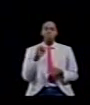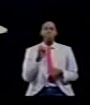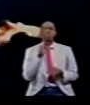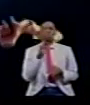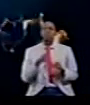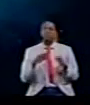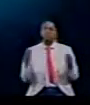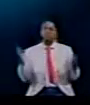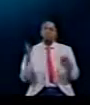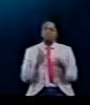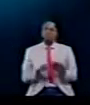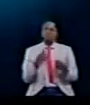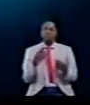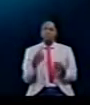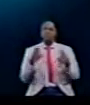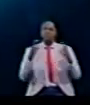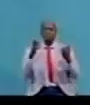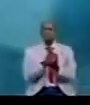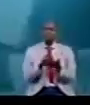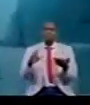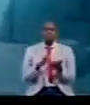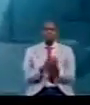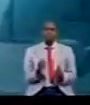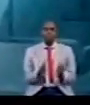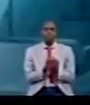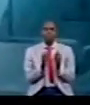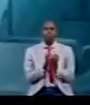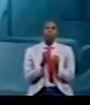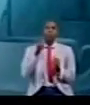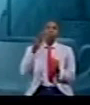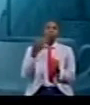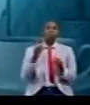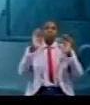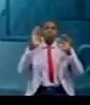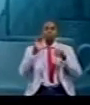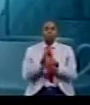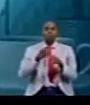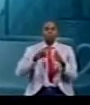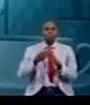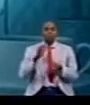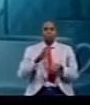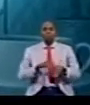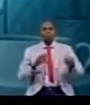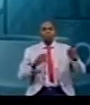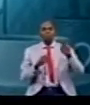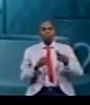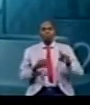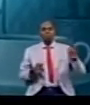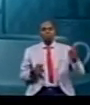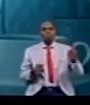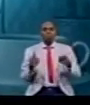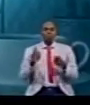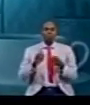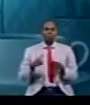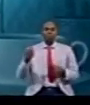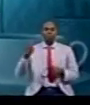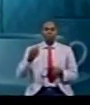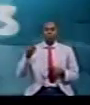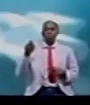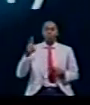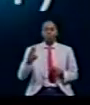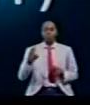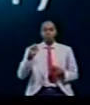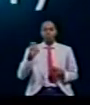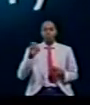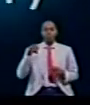GCK. And now the sister had an accident, she's gone at the age of 31. In fact, I think from what I even